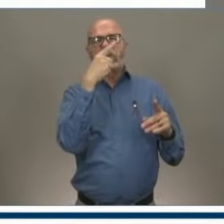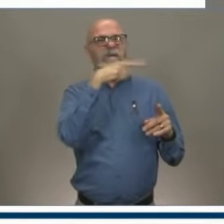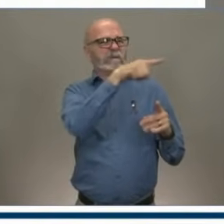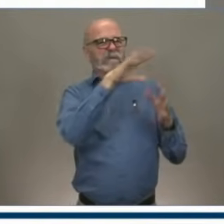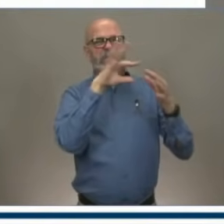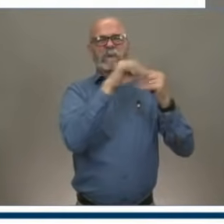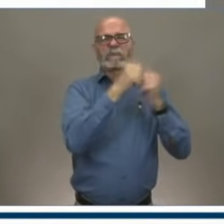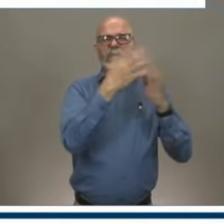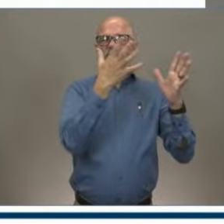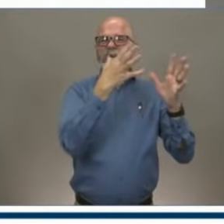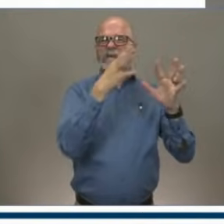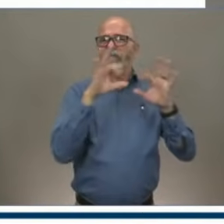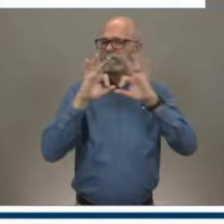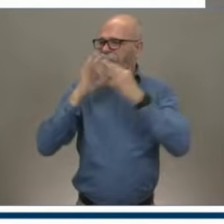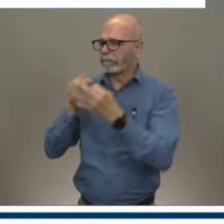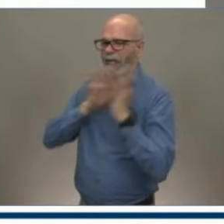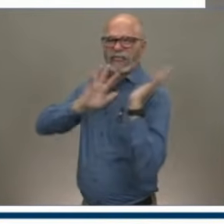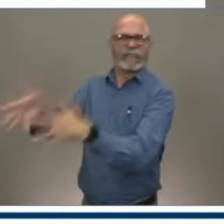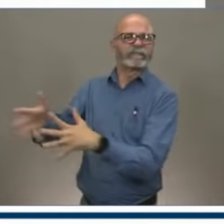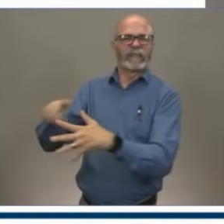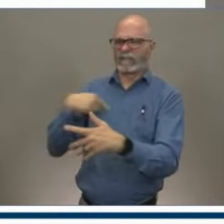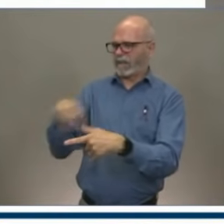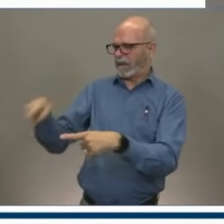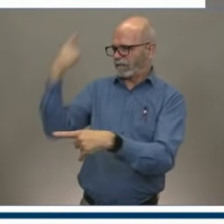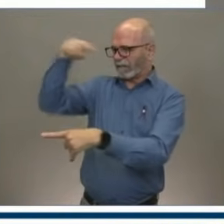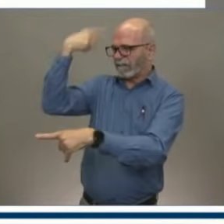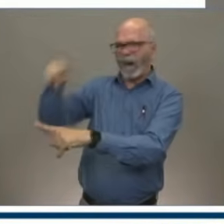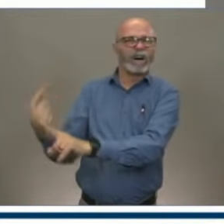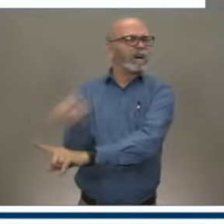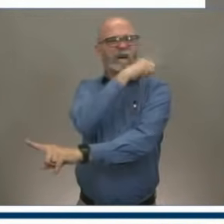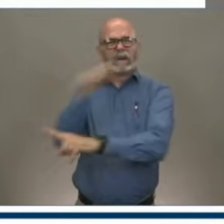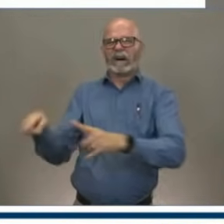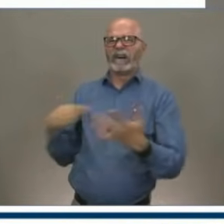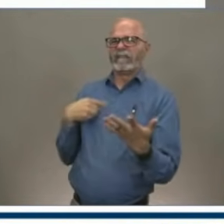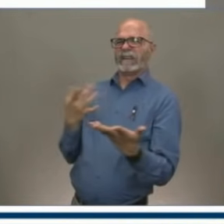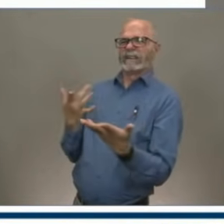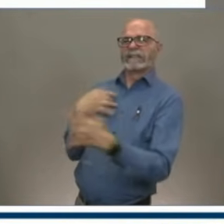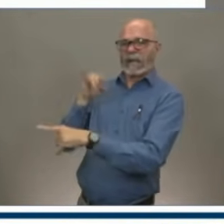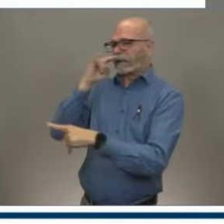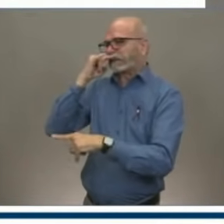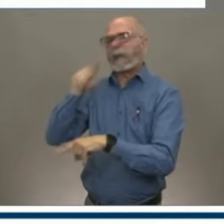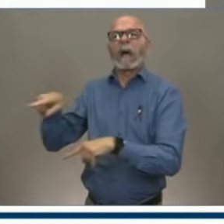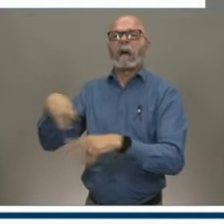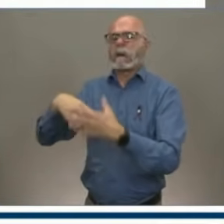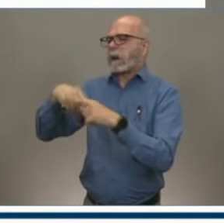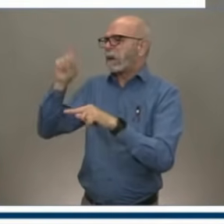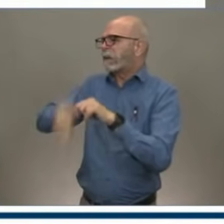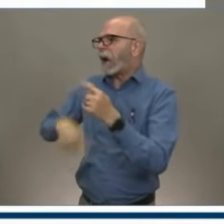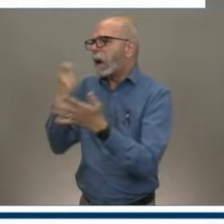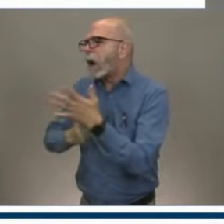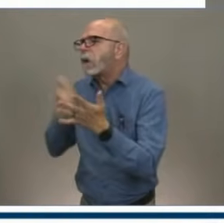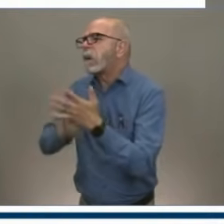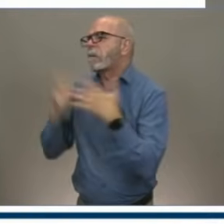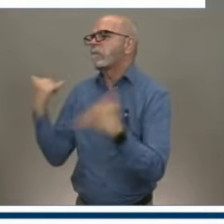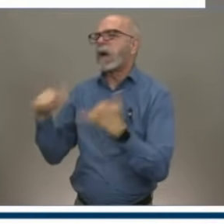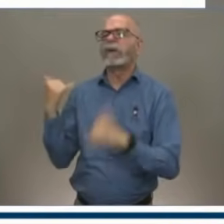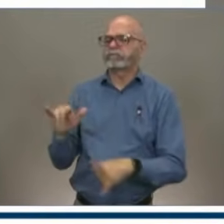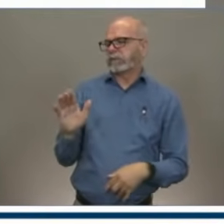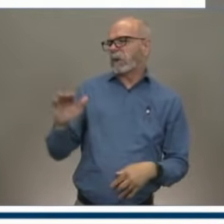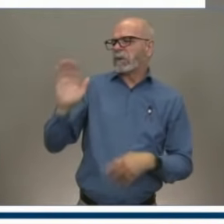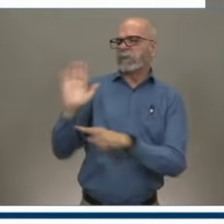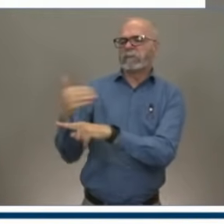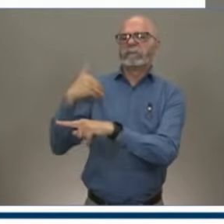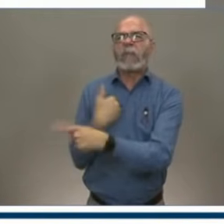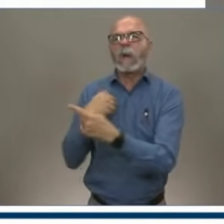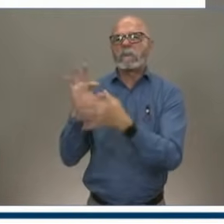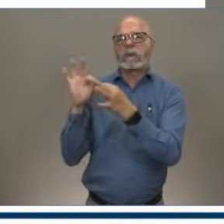and stigmatized. Stories about their kids not being allowed to go to hockey and being treated in unfair ways.